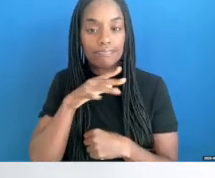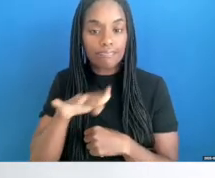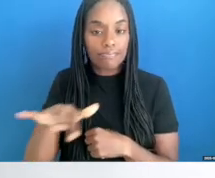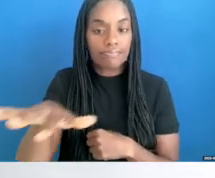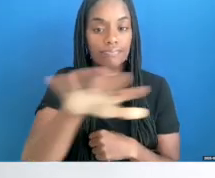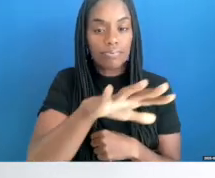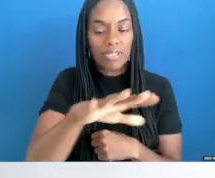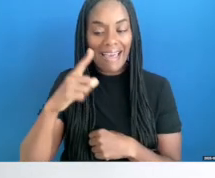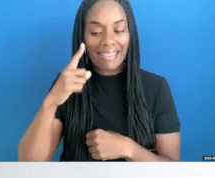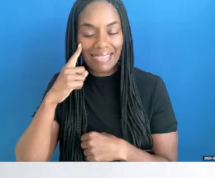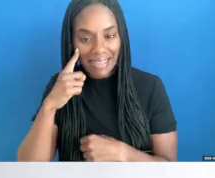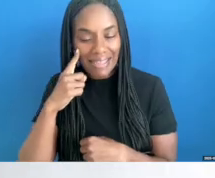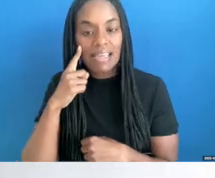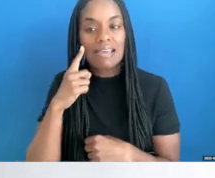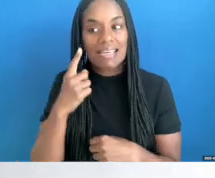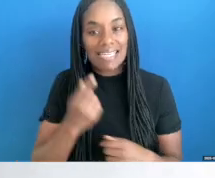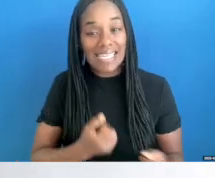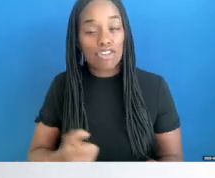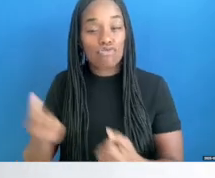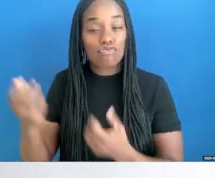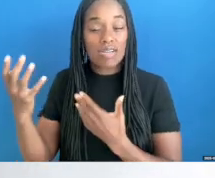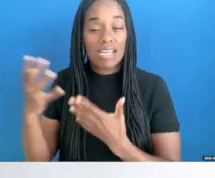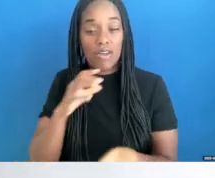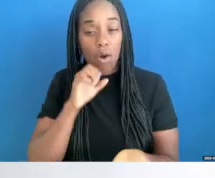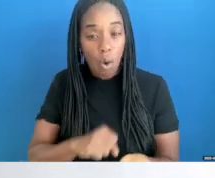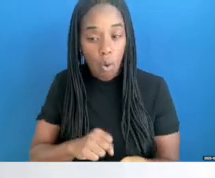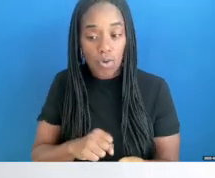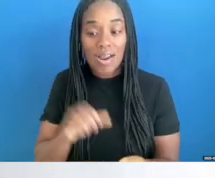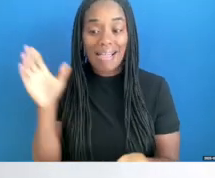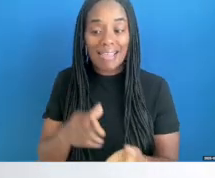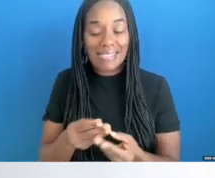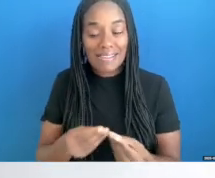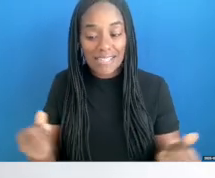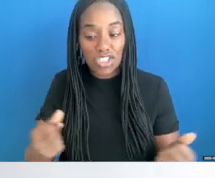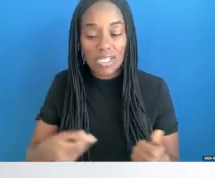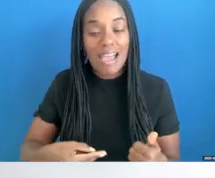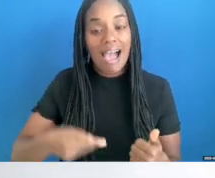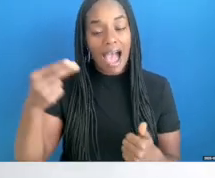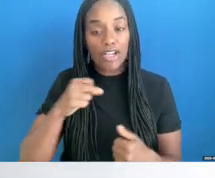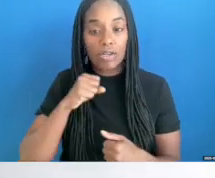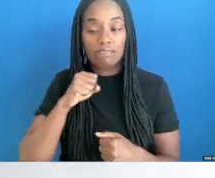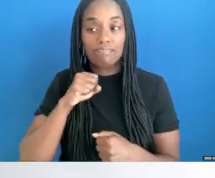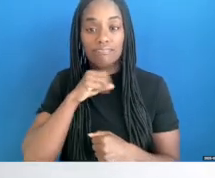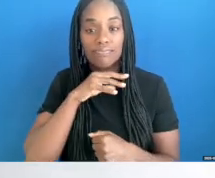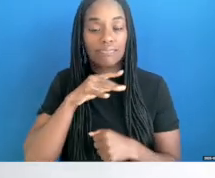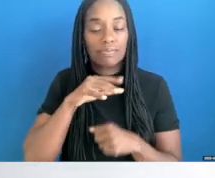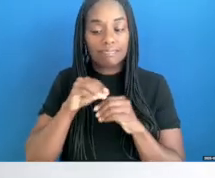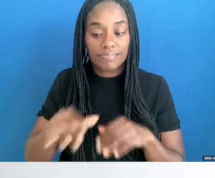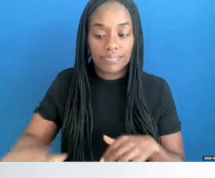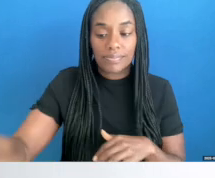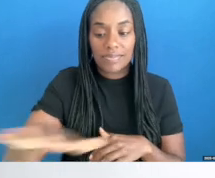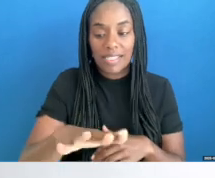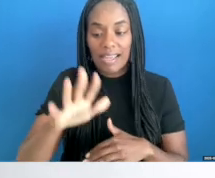this older, less efficient, higher emitting vehicle is of a higher need than the person maybe getting rid of